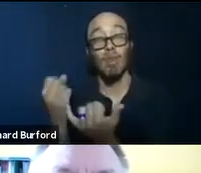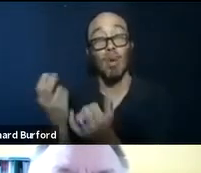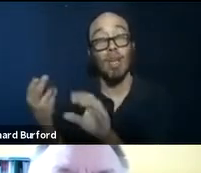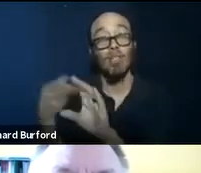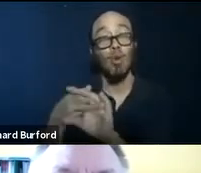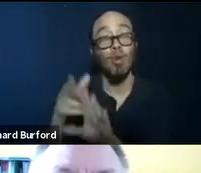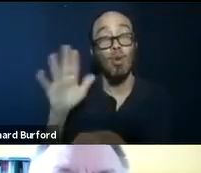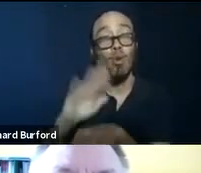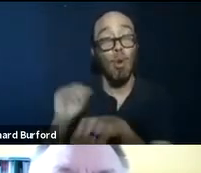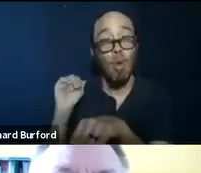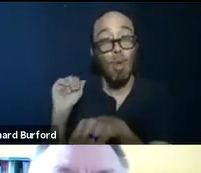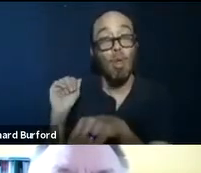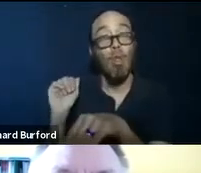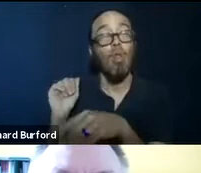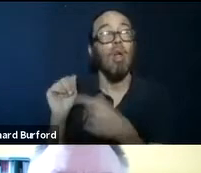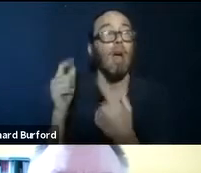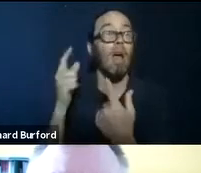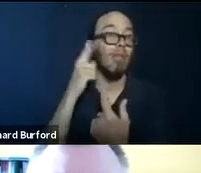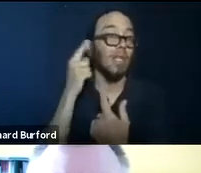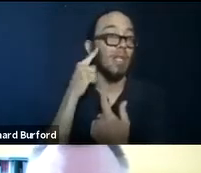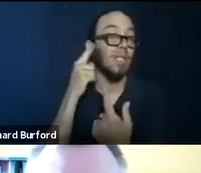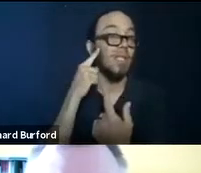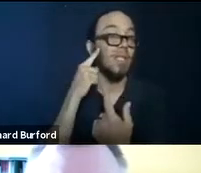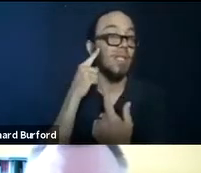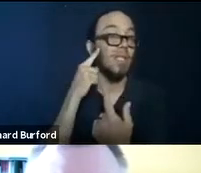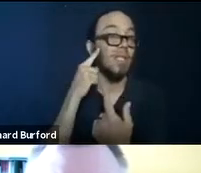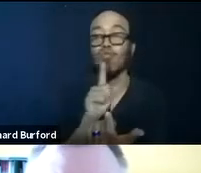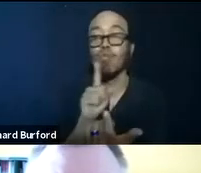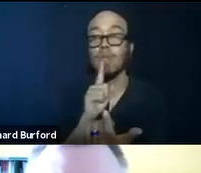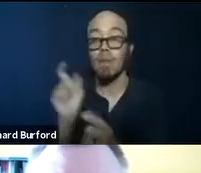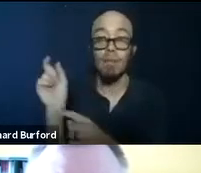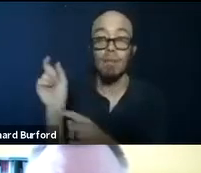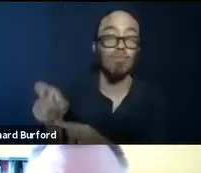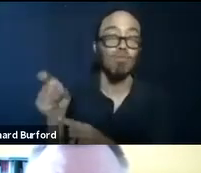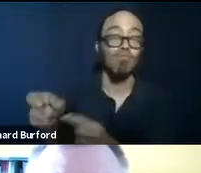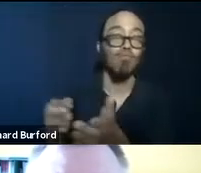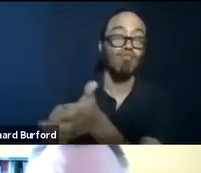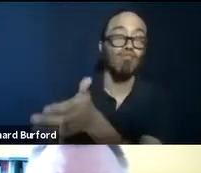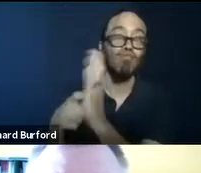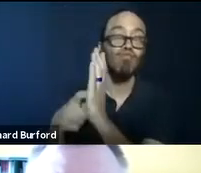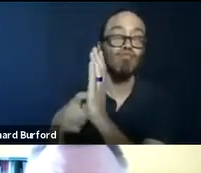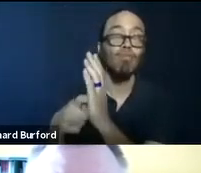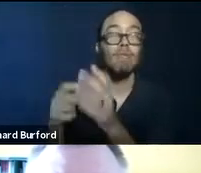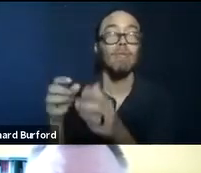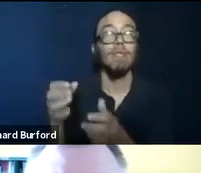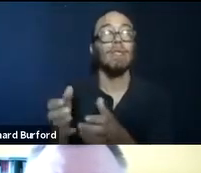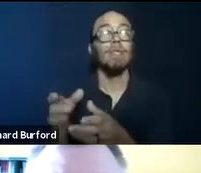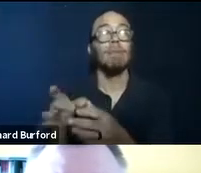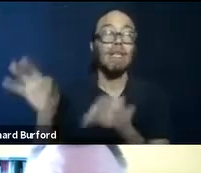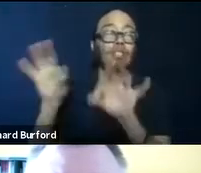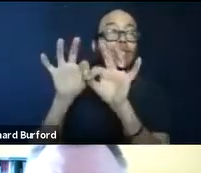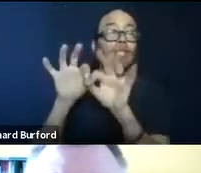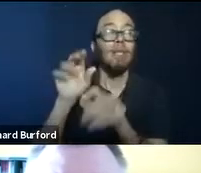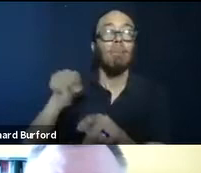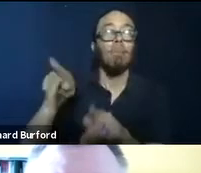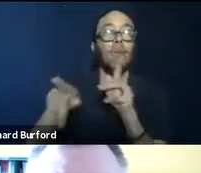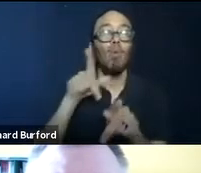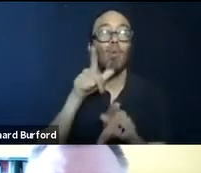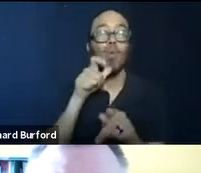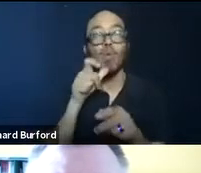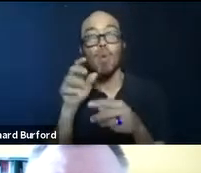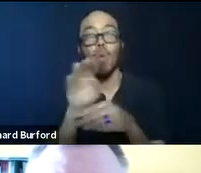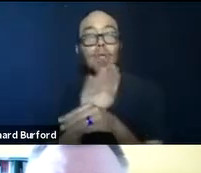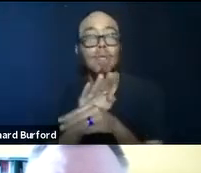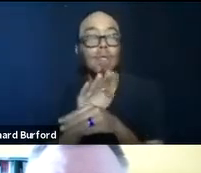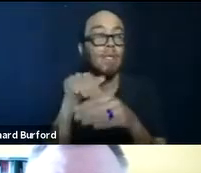call. I think it's a real must, especially those busy with accessibility, inclusion,